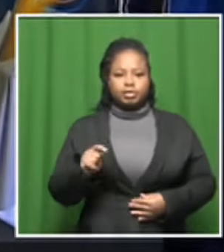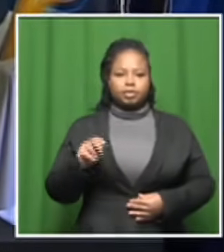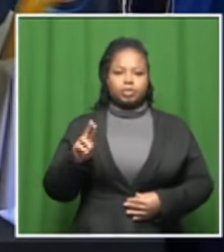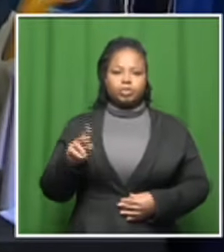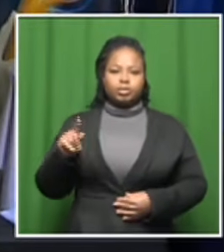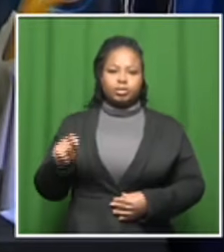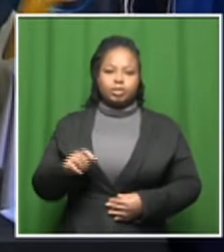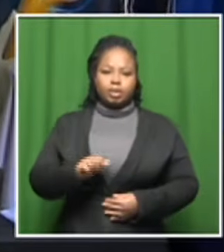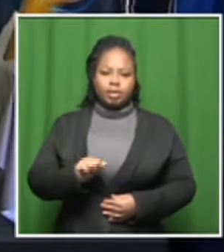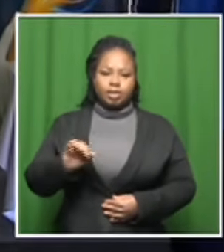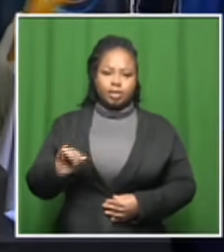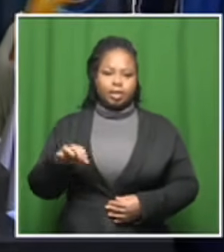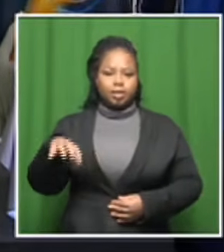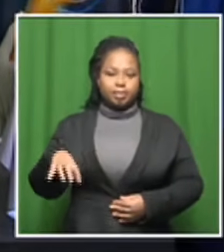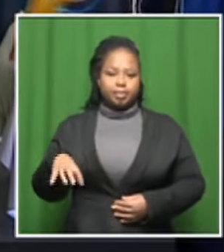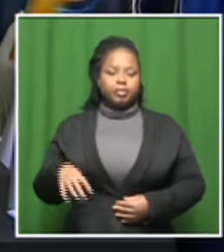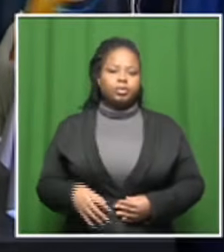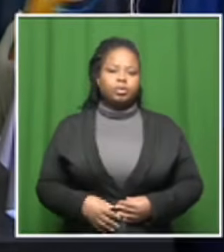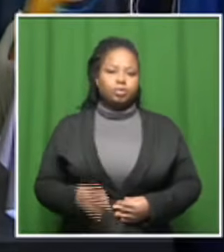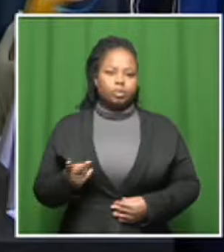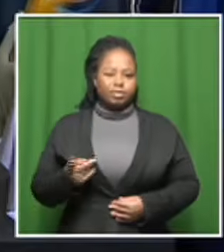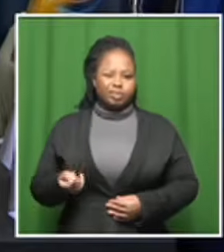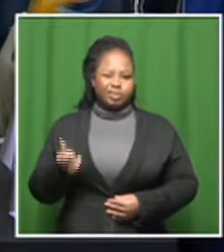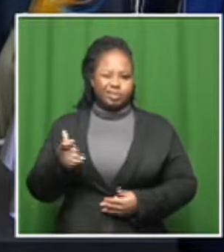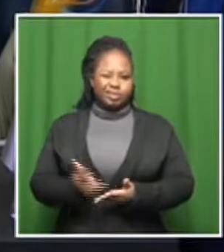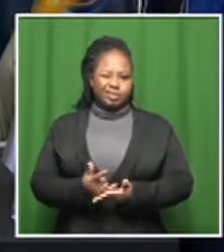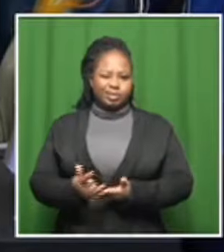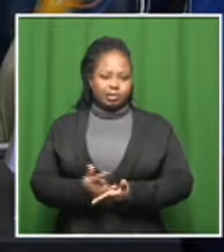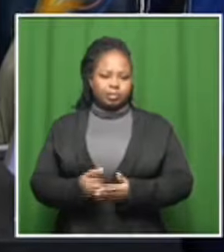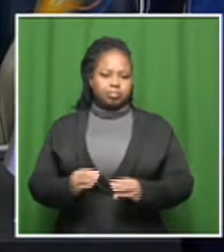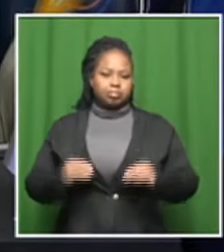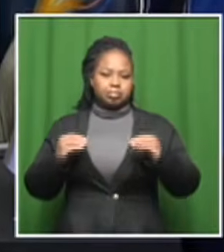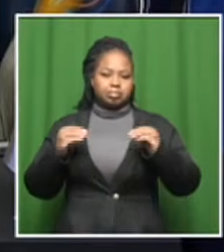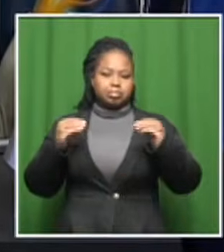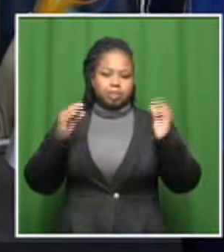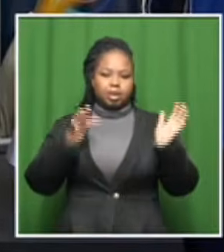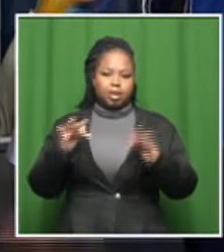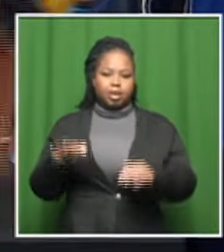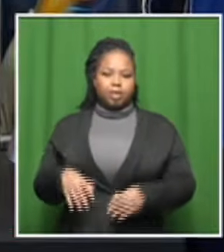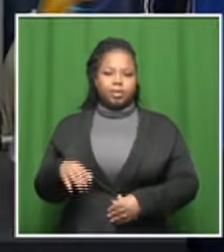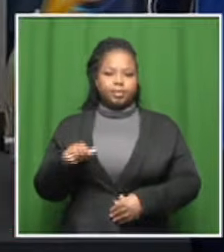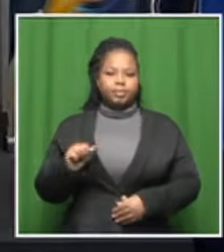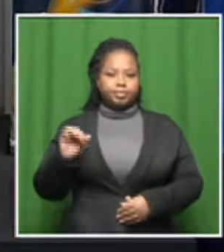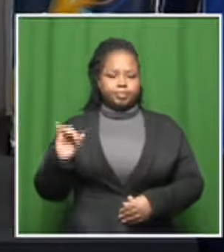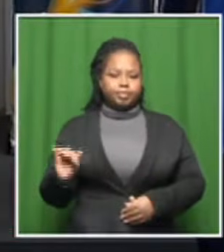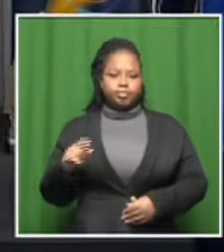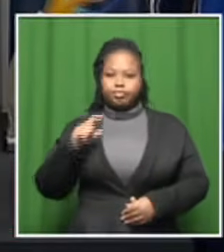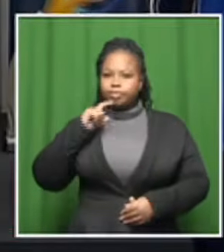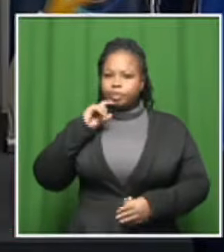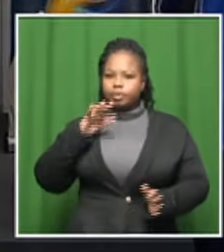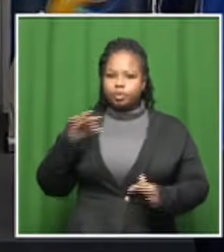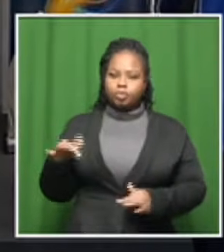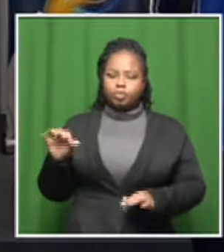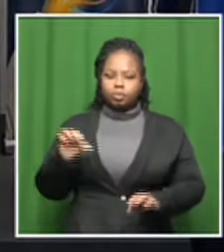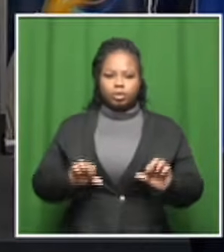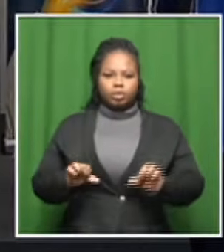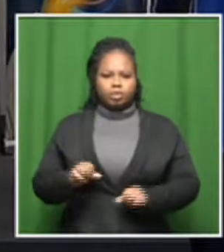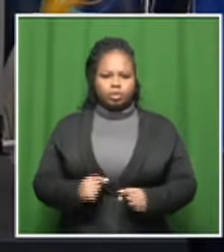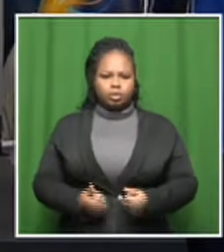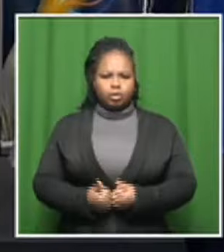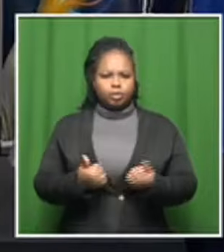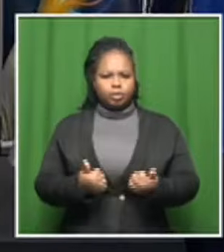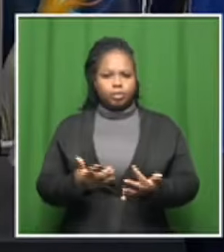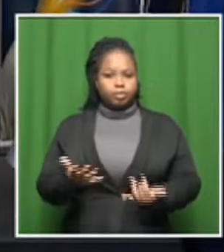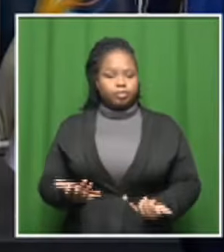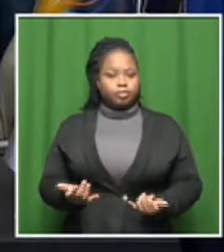AI Hub. We're just going to chat a little bit more about some of the advancements and how AI is being used to solve societal challenges. For that, I'm going to be